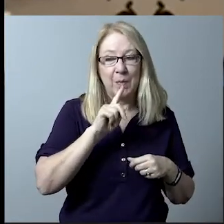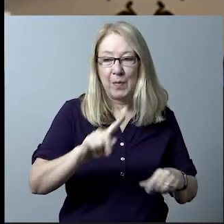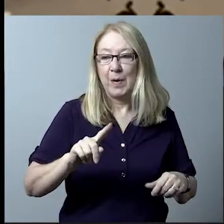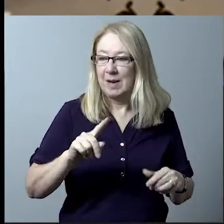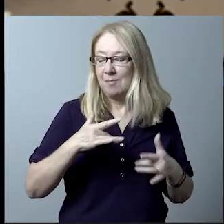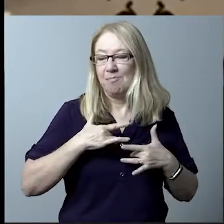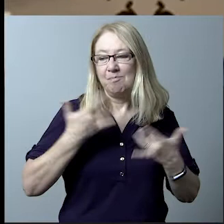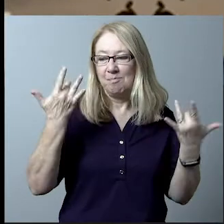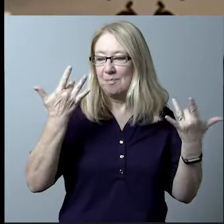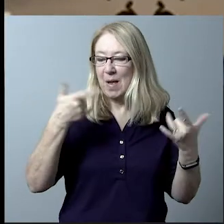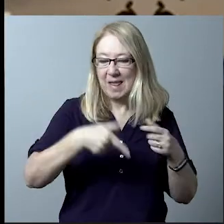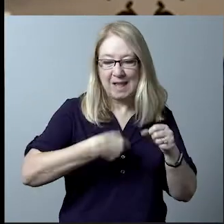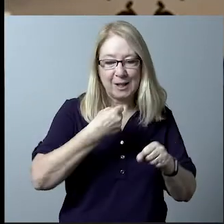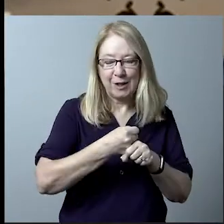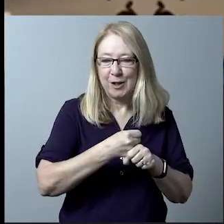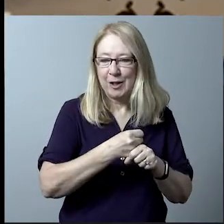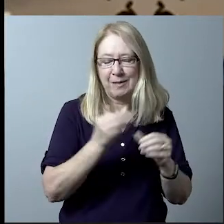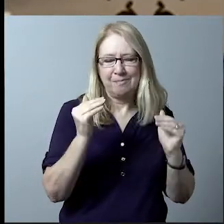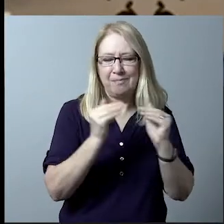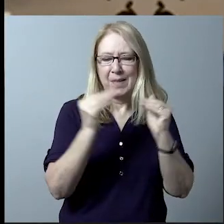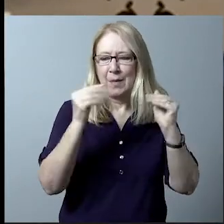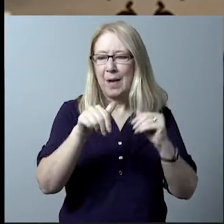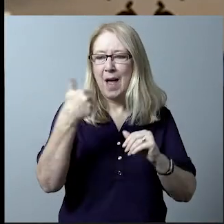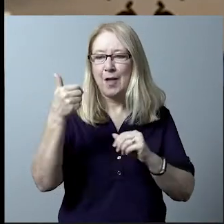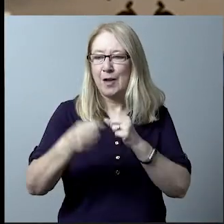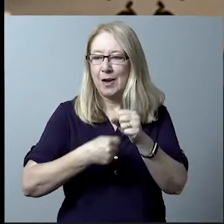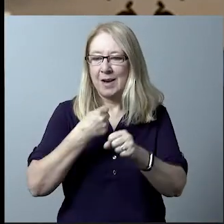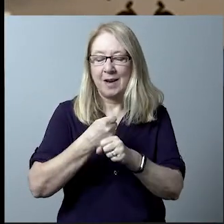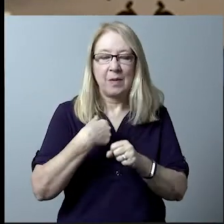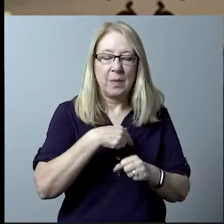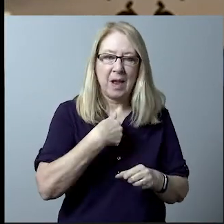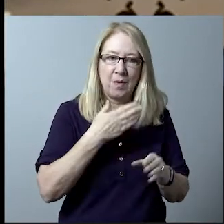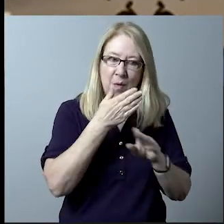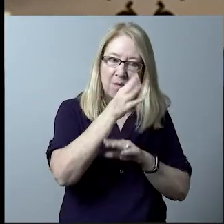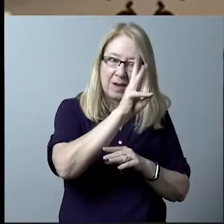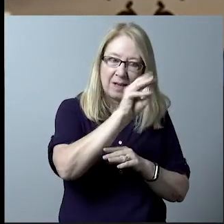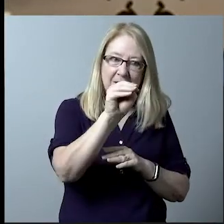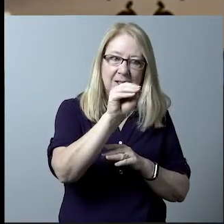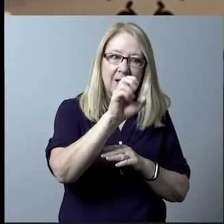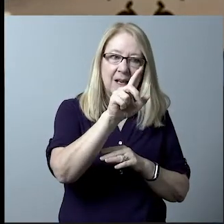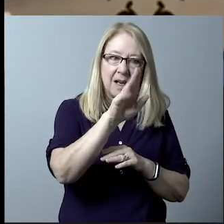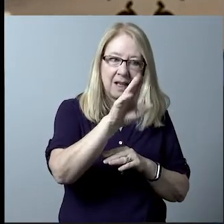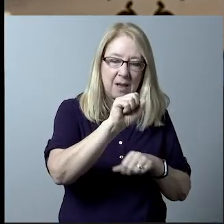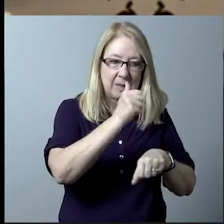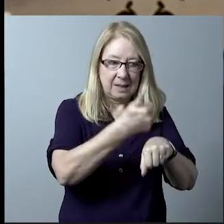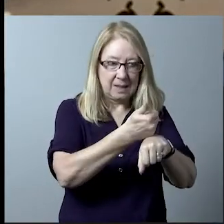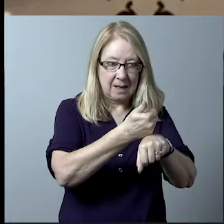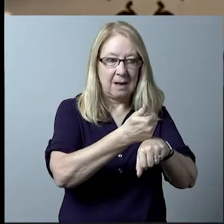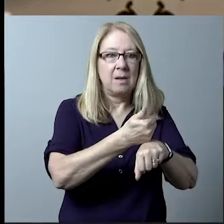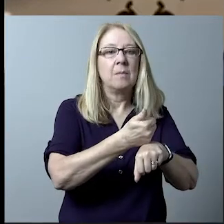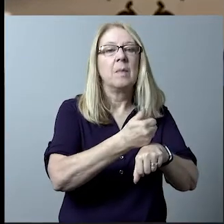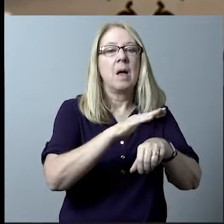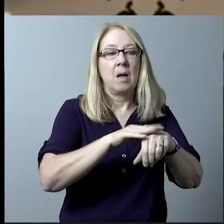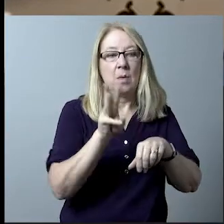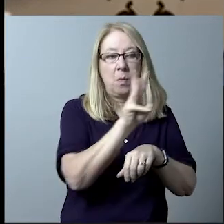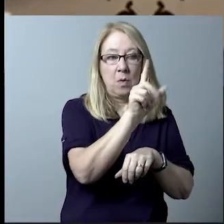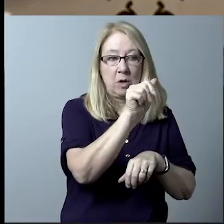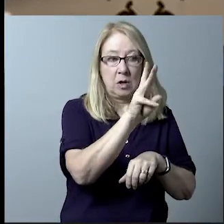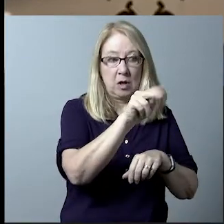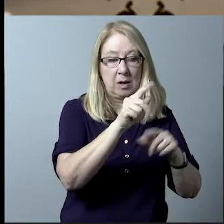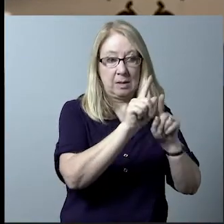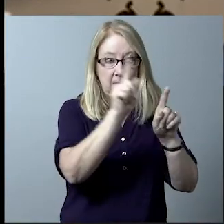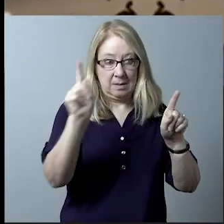much a hit this year as any other year. We had over 60 clubs and organizations set up at safe distances on the West